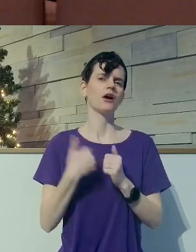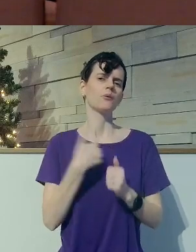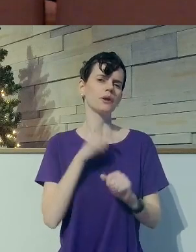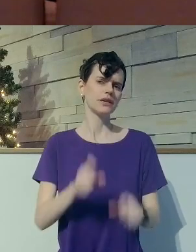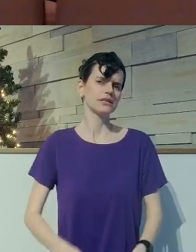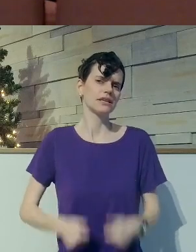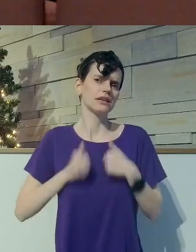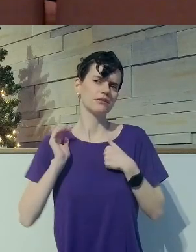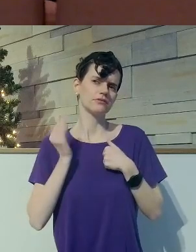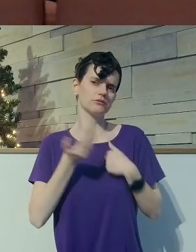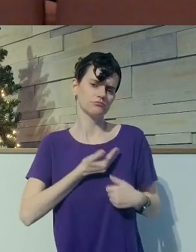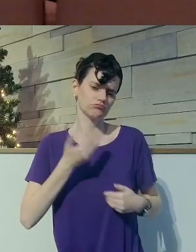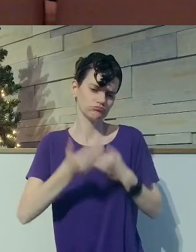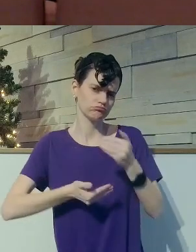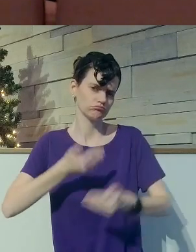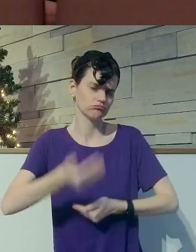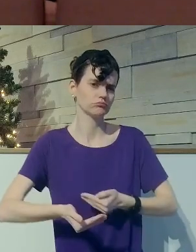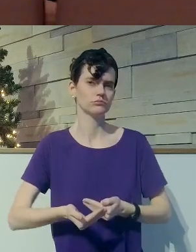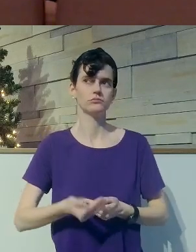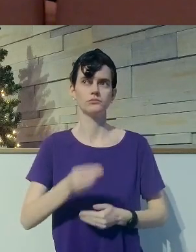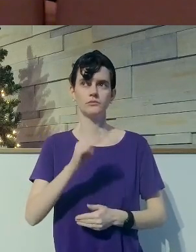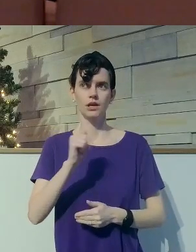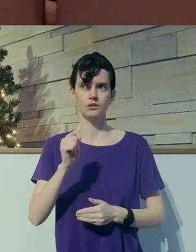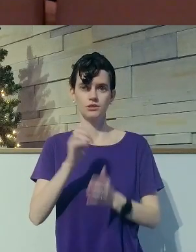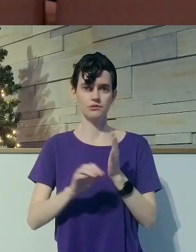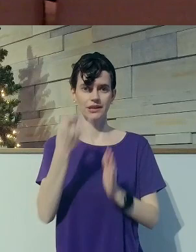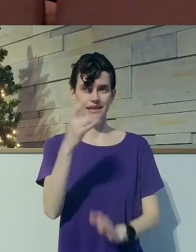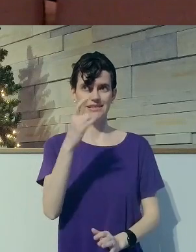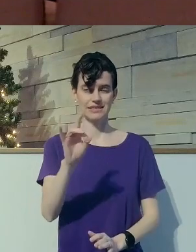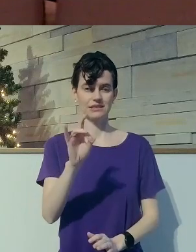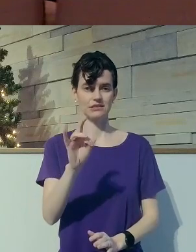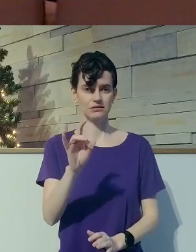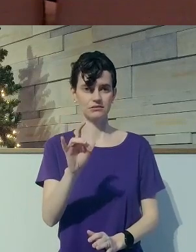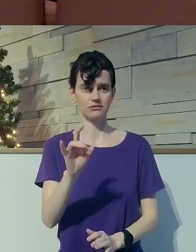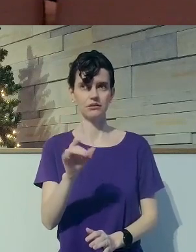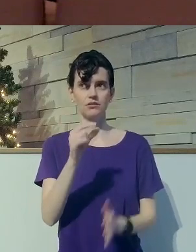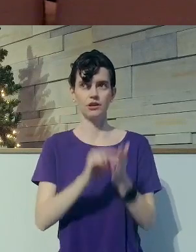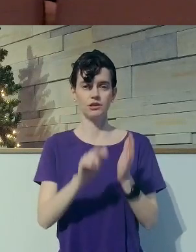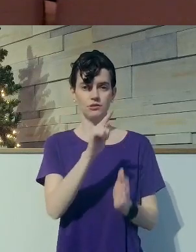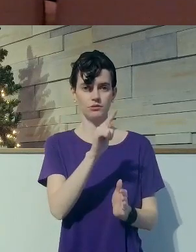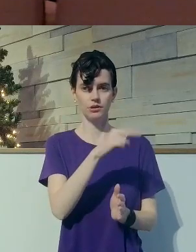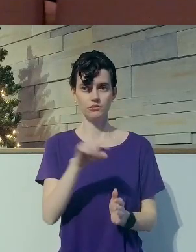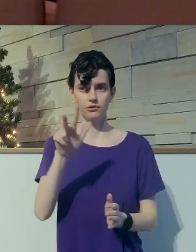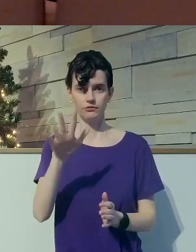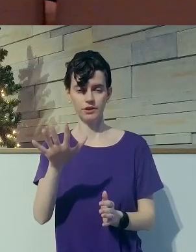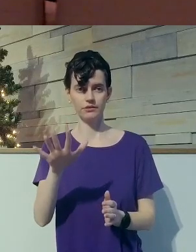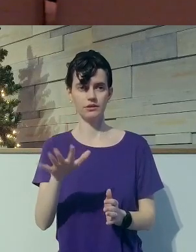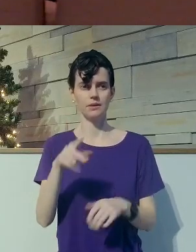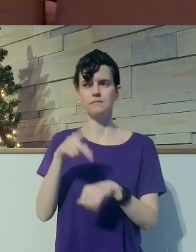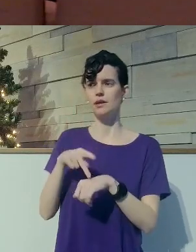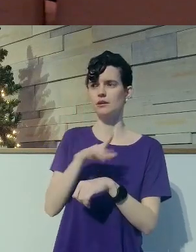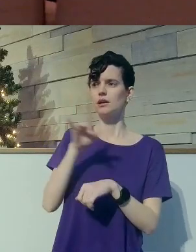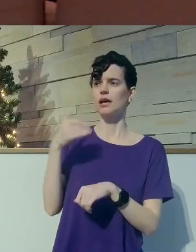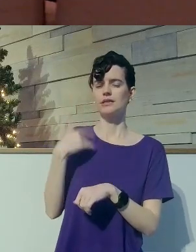live our lives. Matthew chapter 18 is where we are. Verses 21 through 35. Peter has